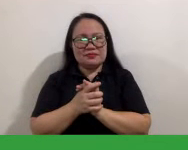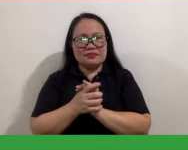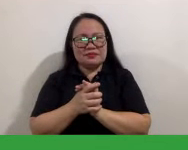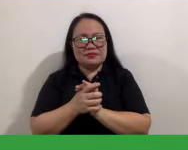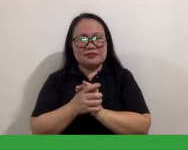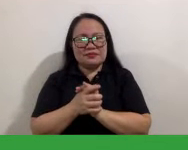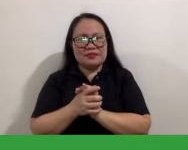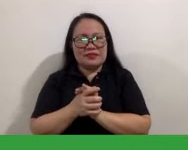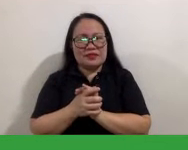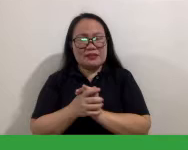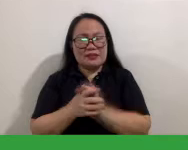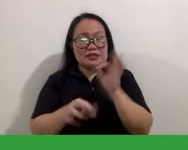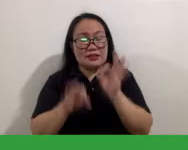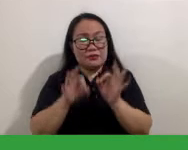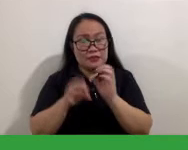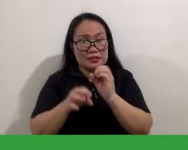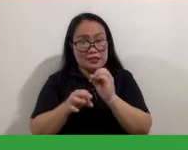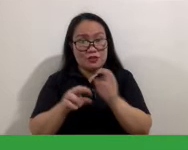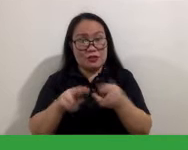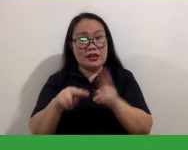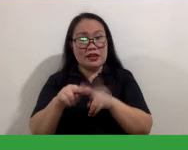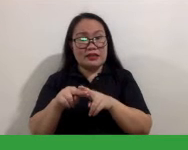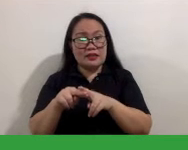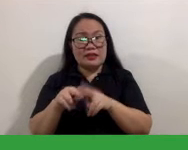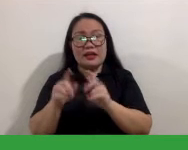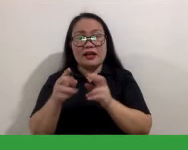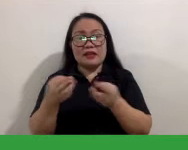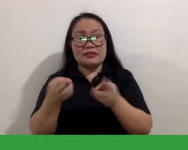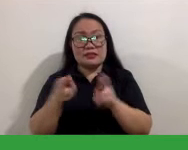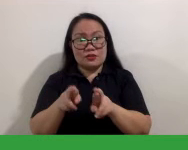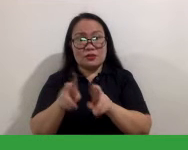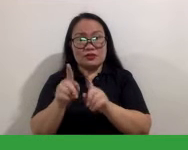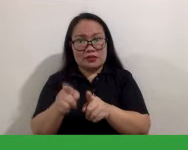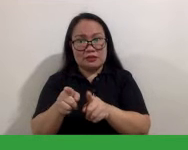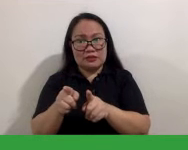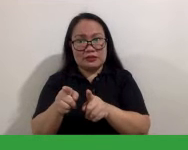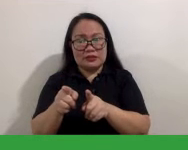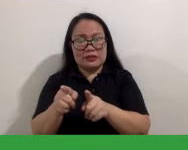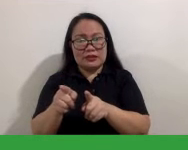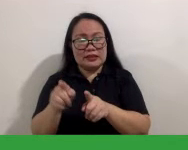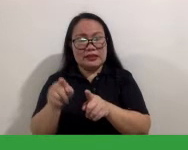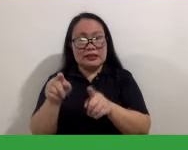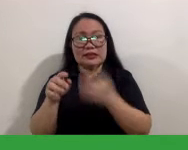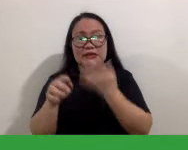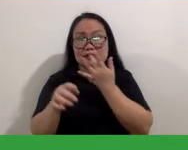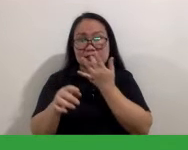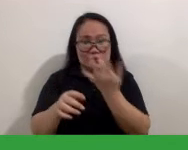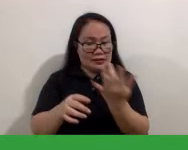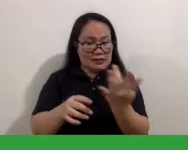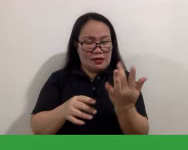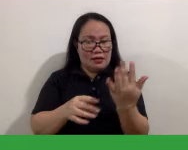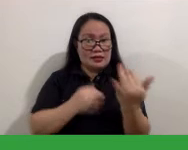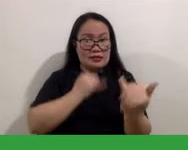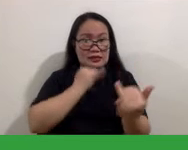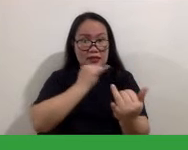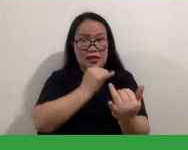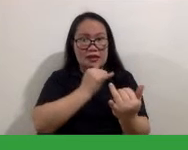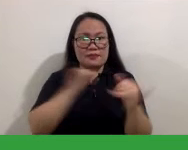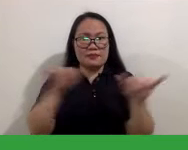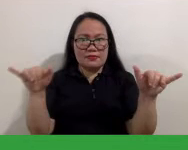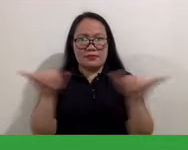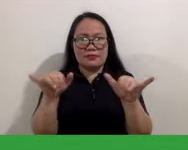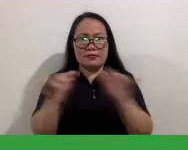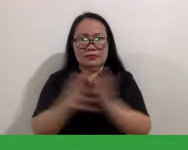0 ang i-add natin or 0 is the identity element para matawag natin siyang additive